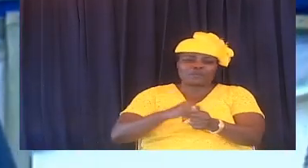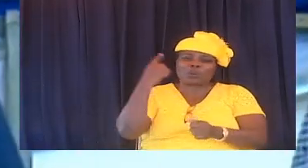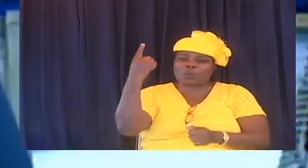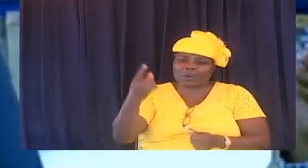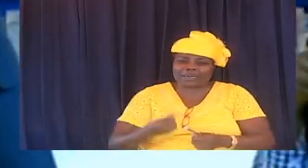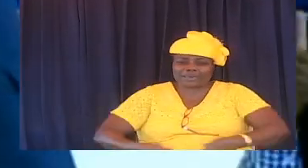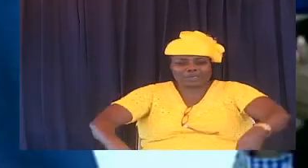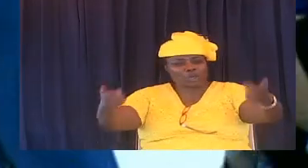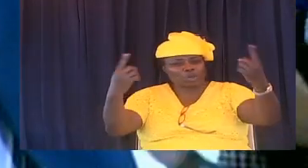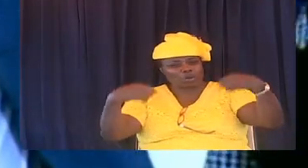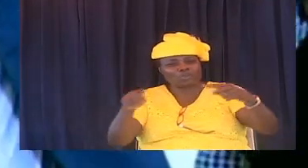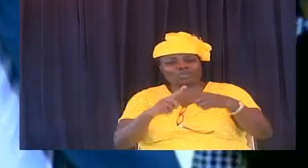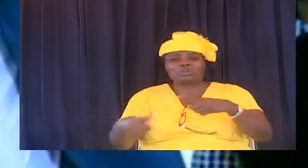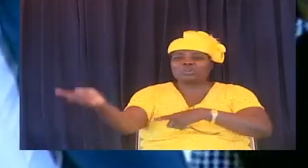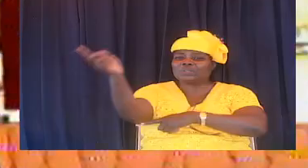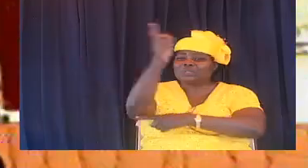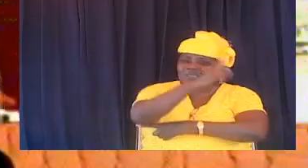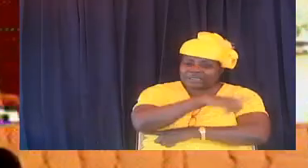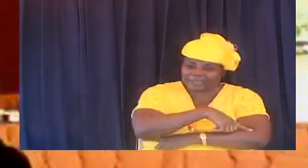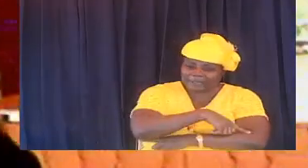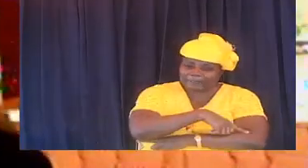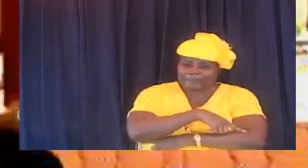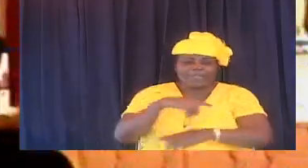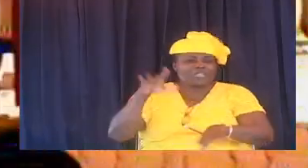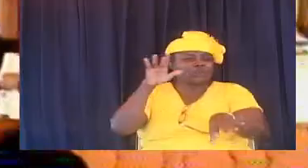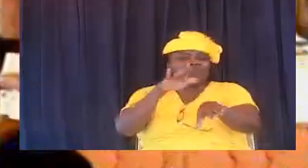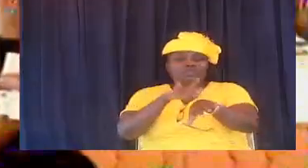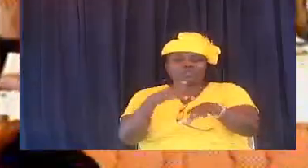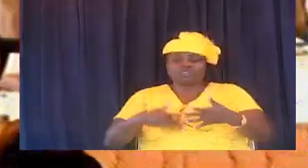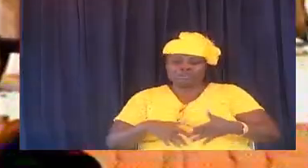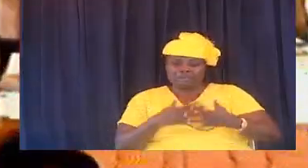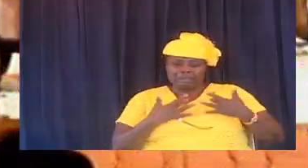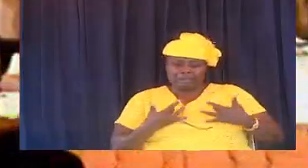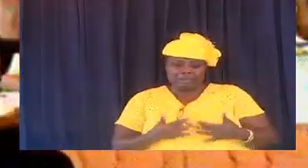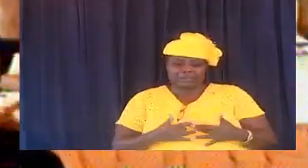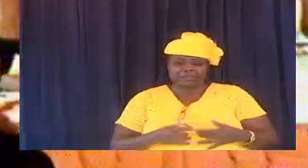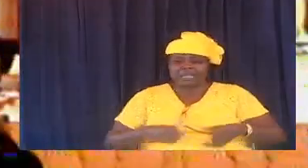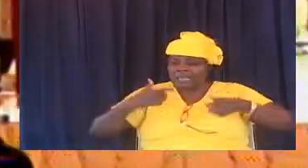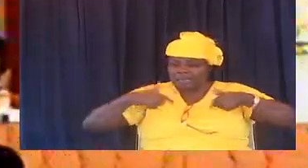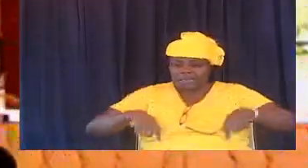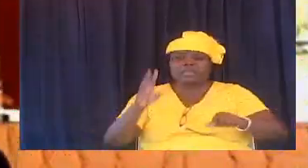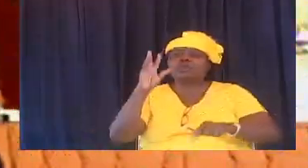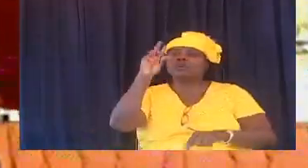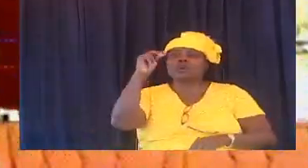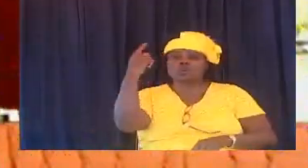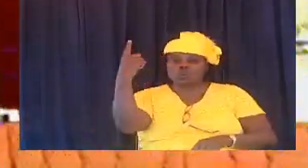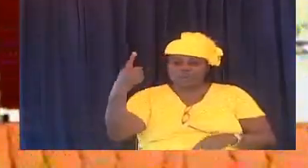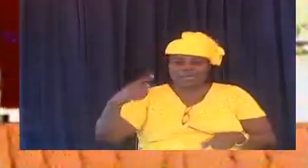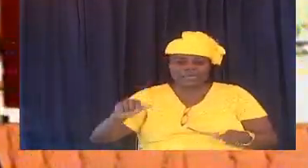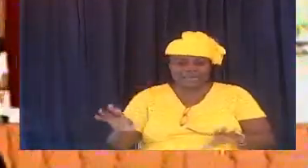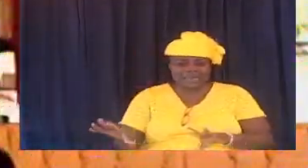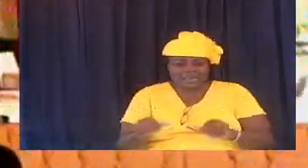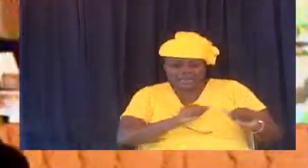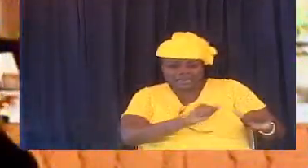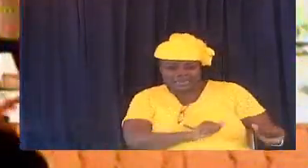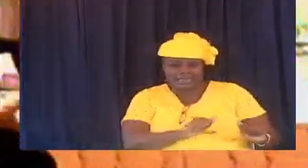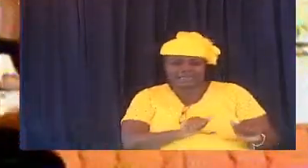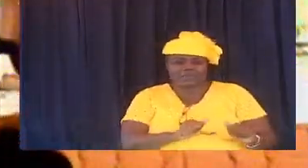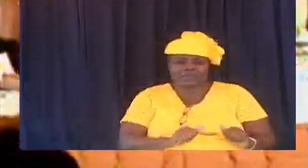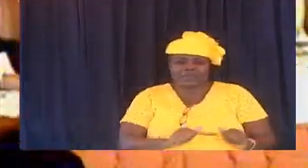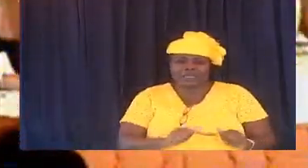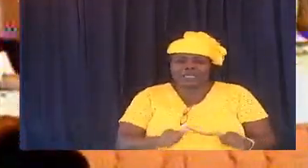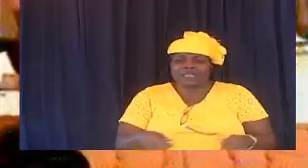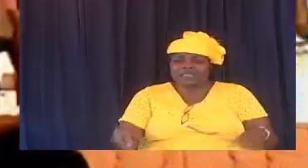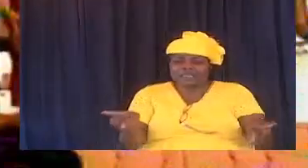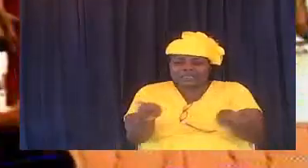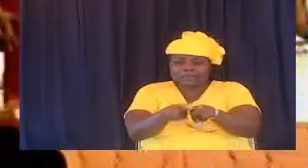attends this service. I pray, God, that you'll touch the hearts. Let no person leave, God, the same way that they came into the service. I pray